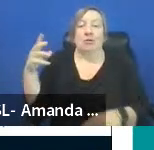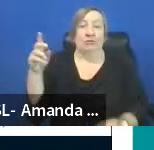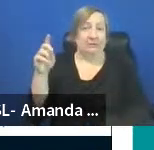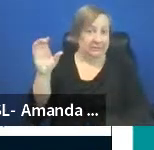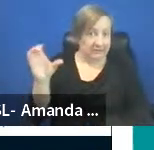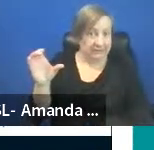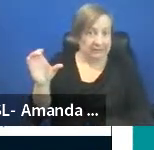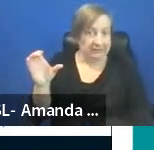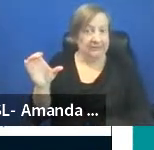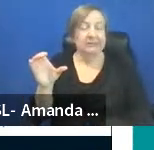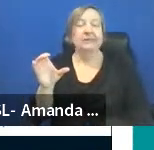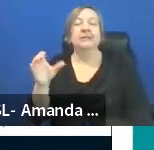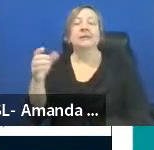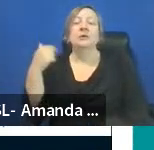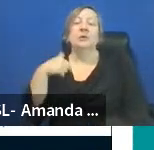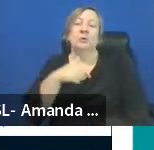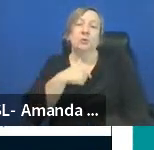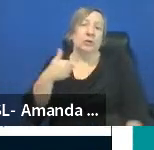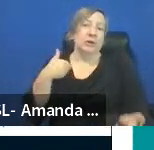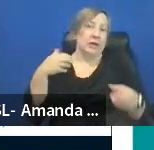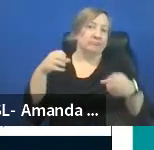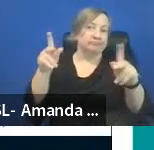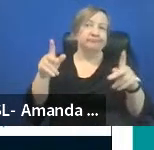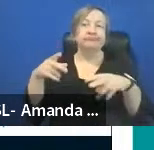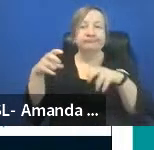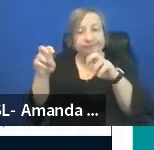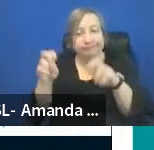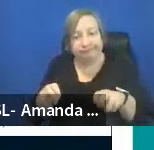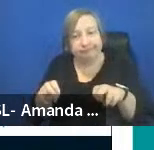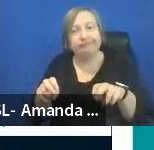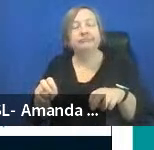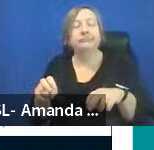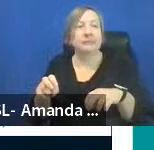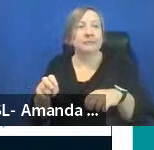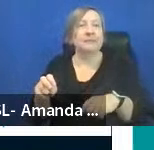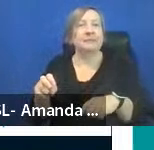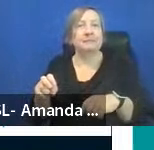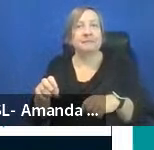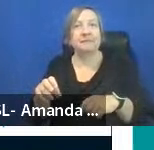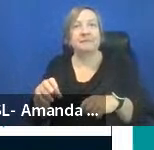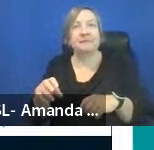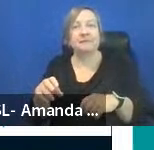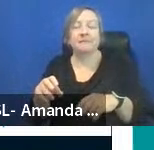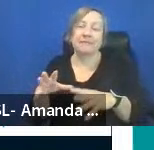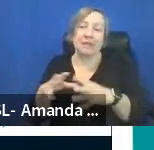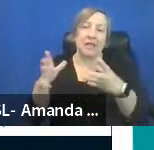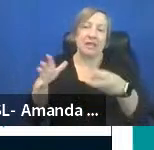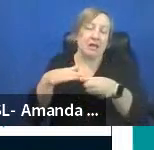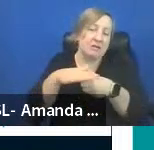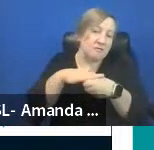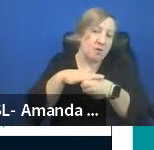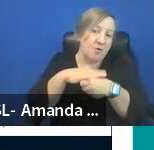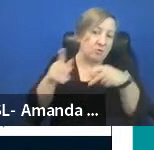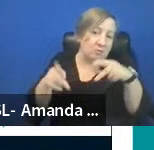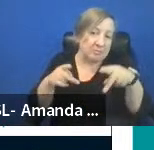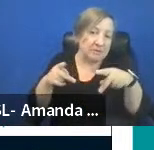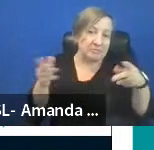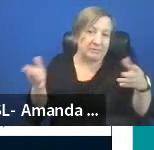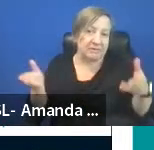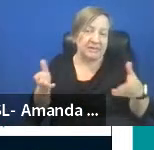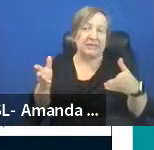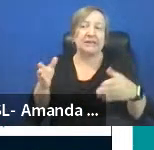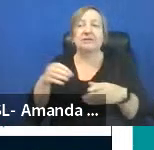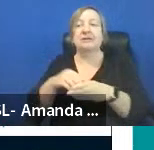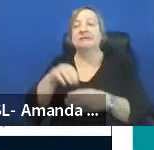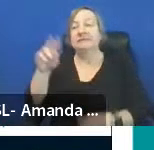D.C., and we got a chance to sit down. A lot of the local folks here in